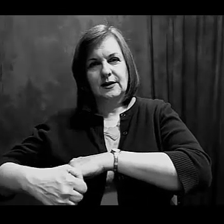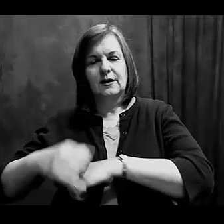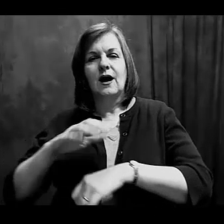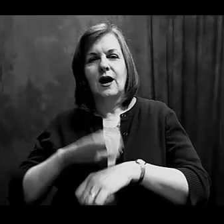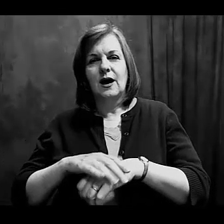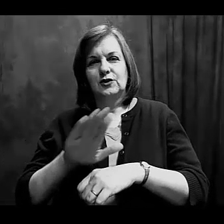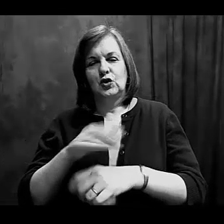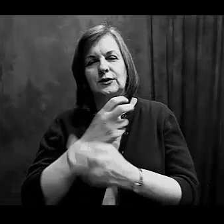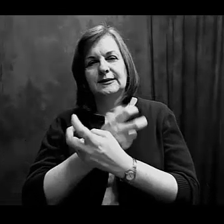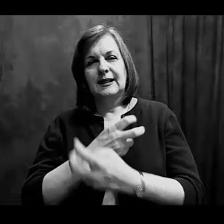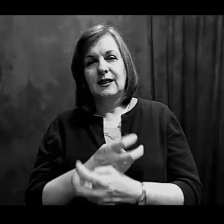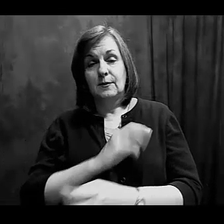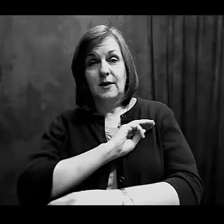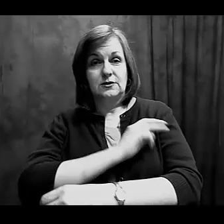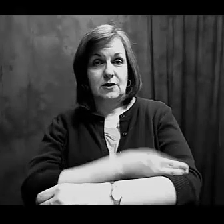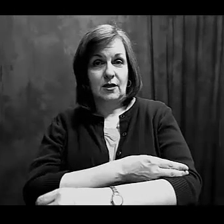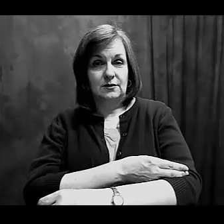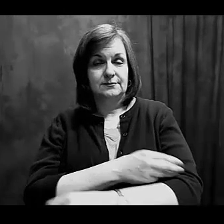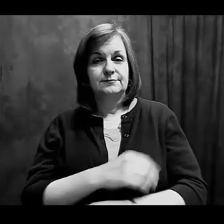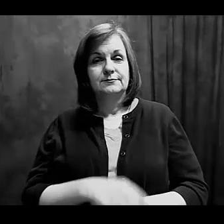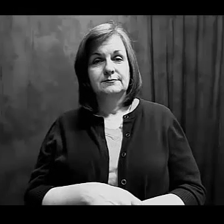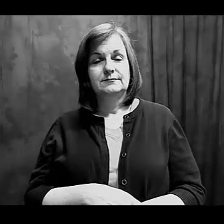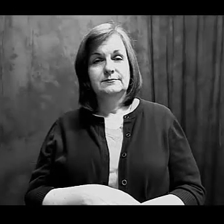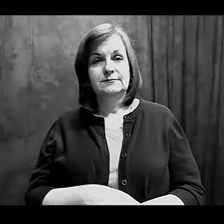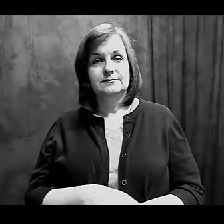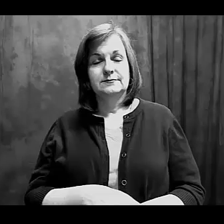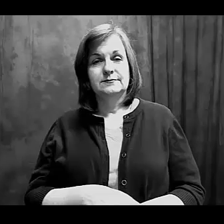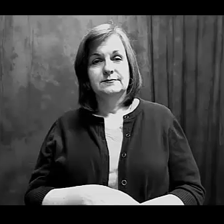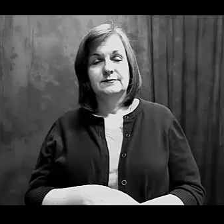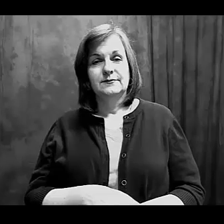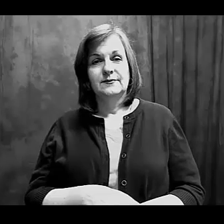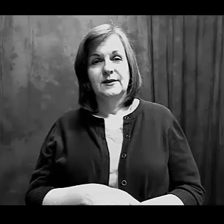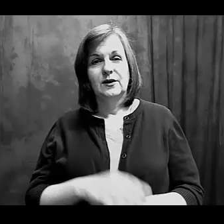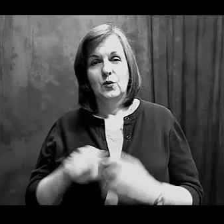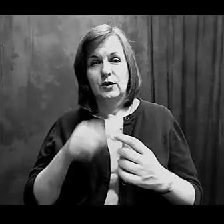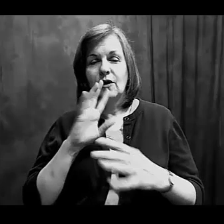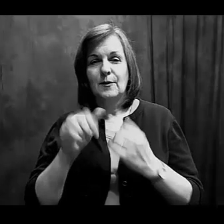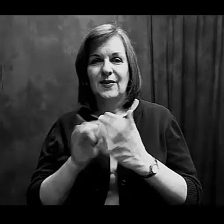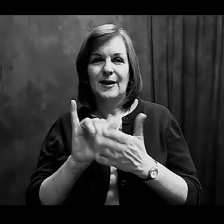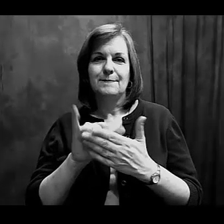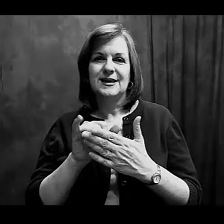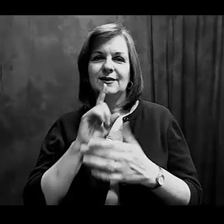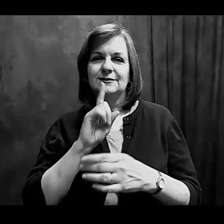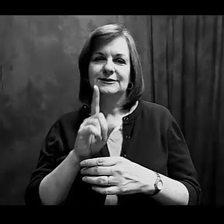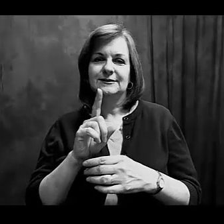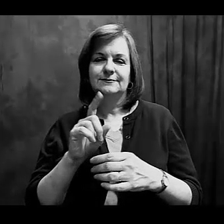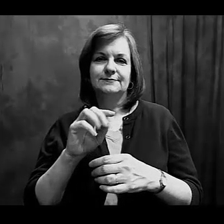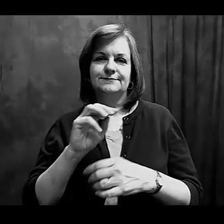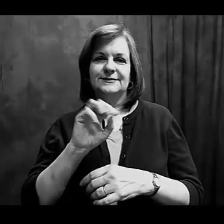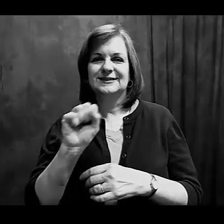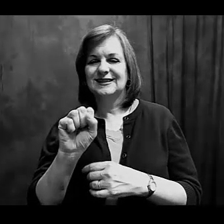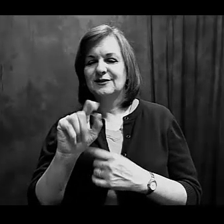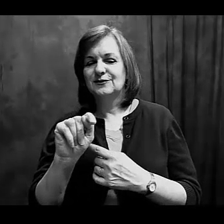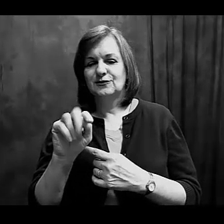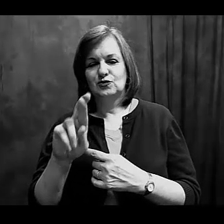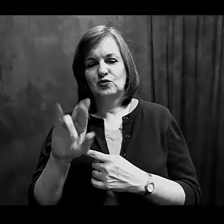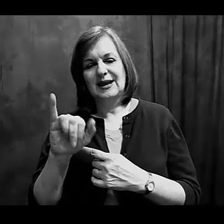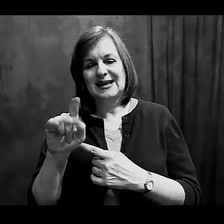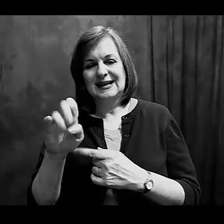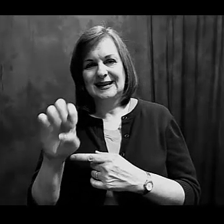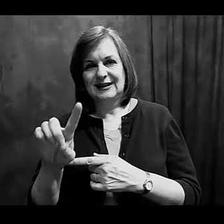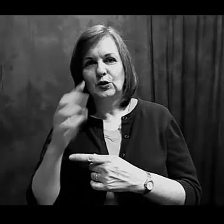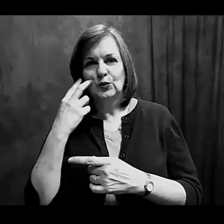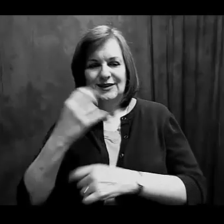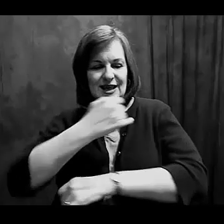muscle. When we talk about skeletal muscle as being striated, this is why. It literally has lines on it, and you see